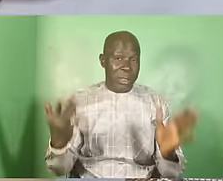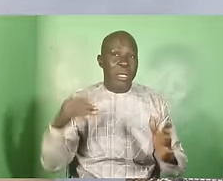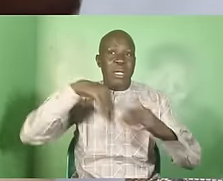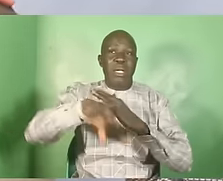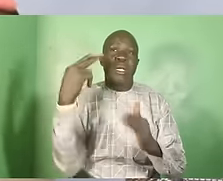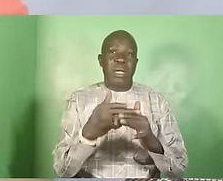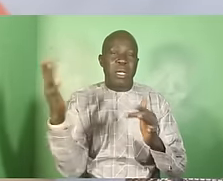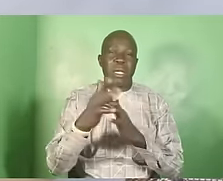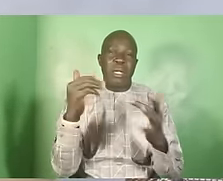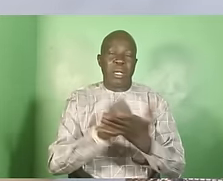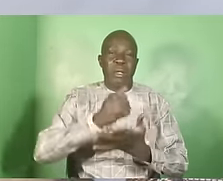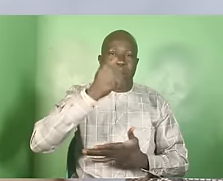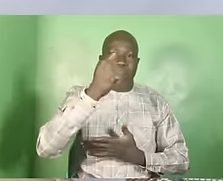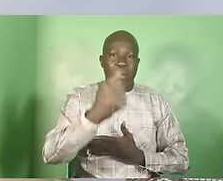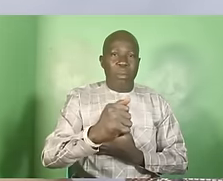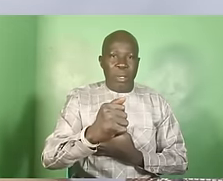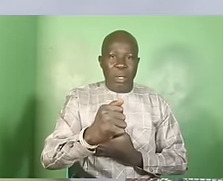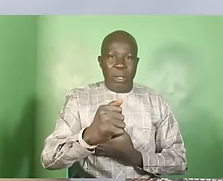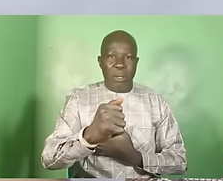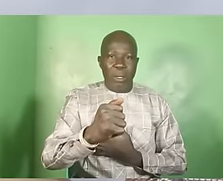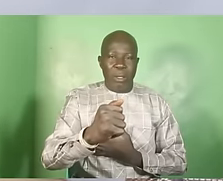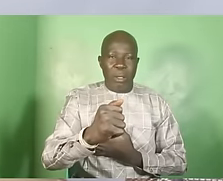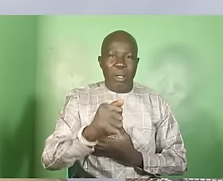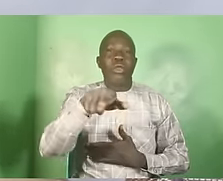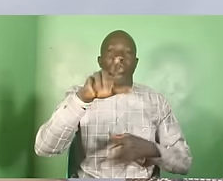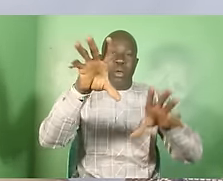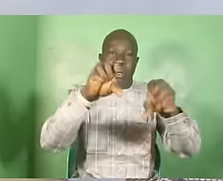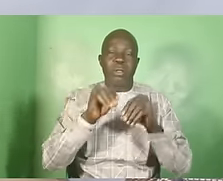see. In the name of Jesus. Amen.